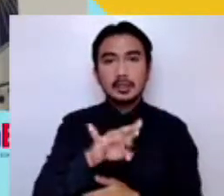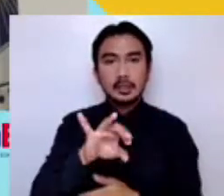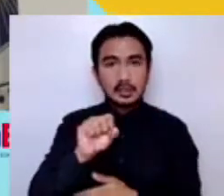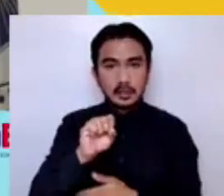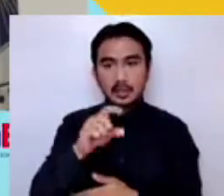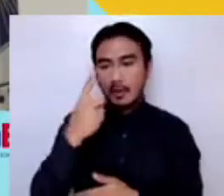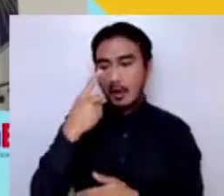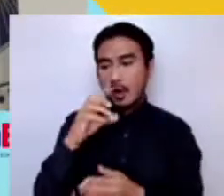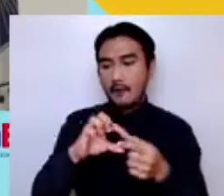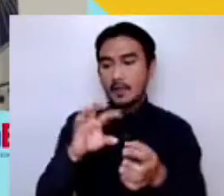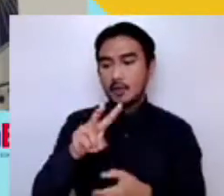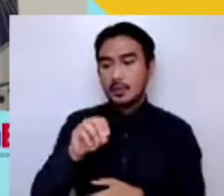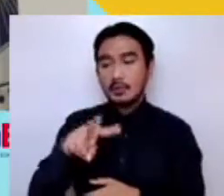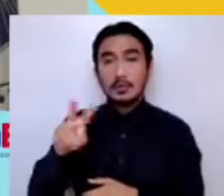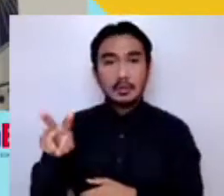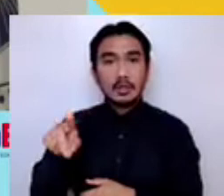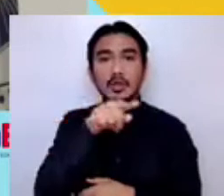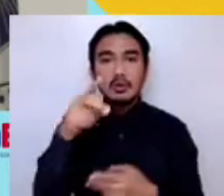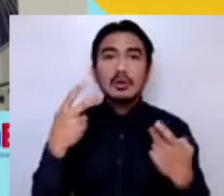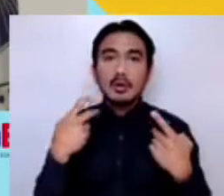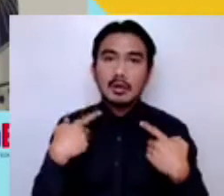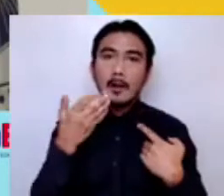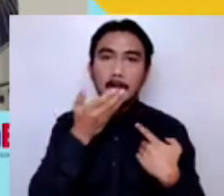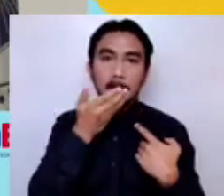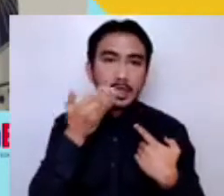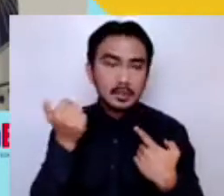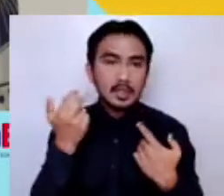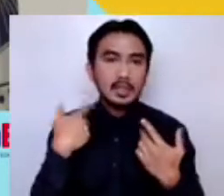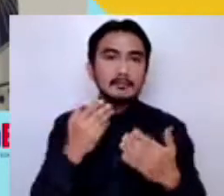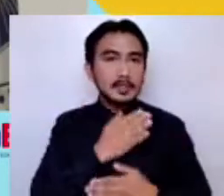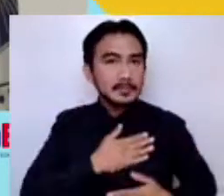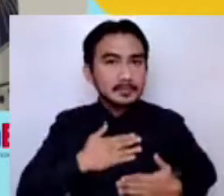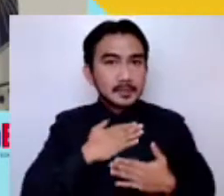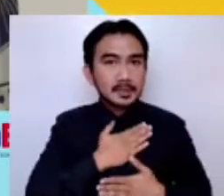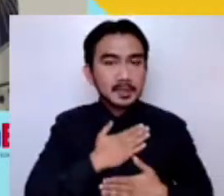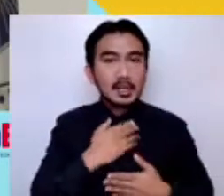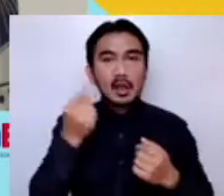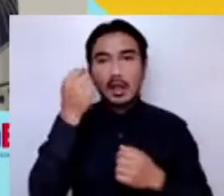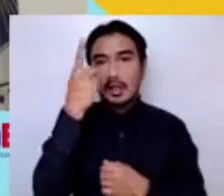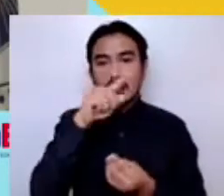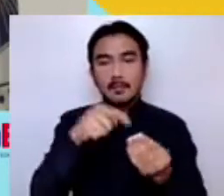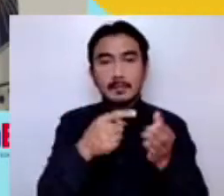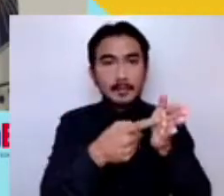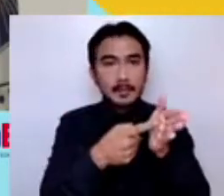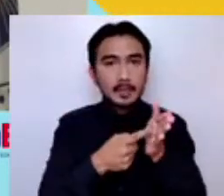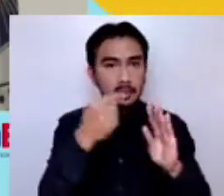that you have a better appreciation and understanding of the requirements of this year's